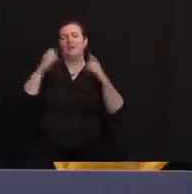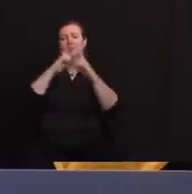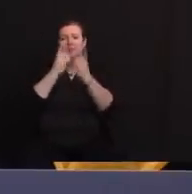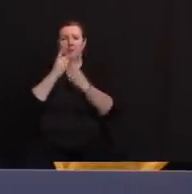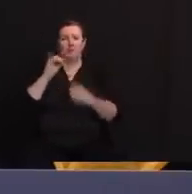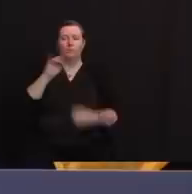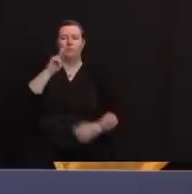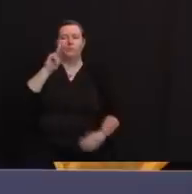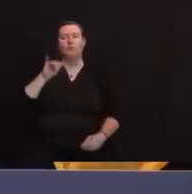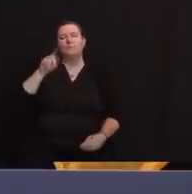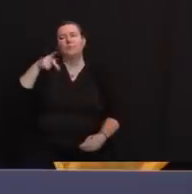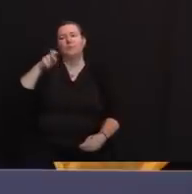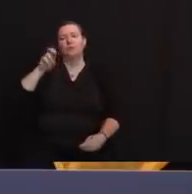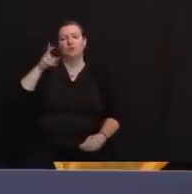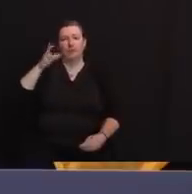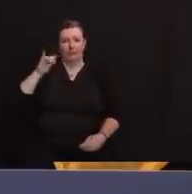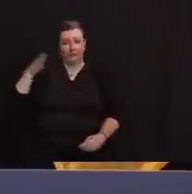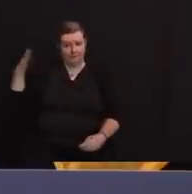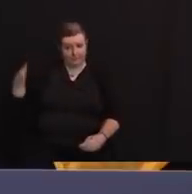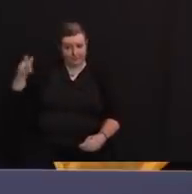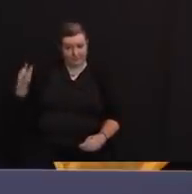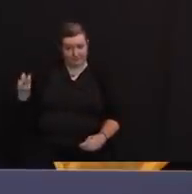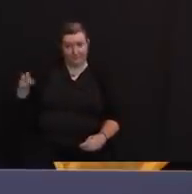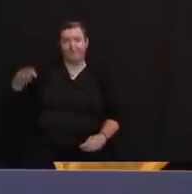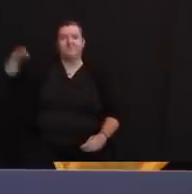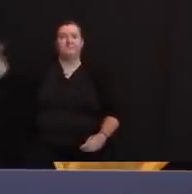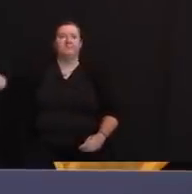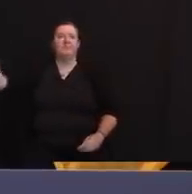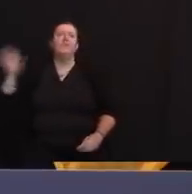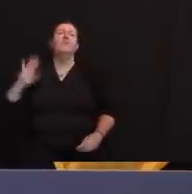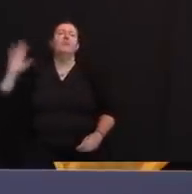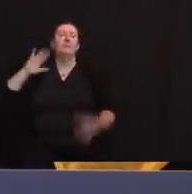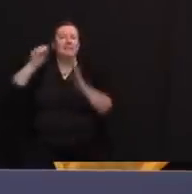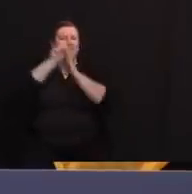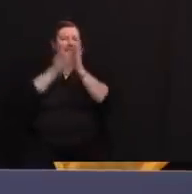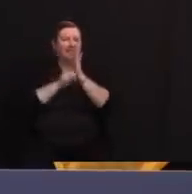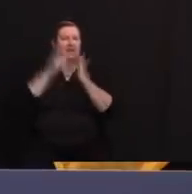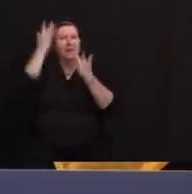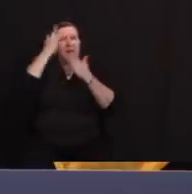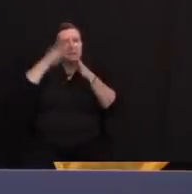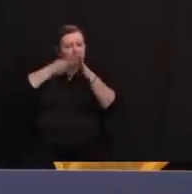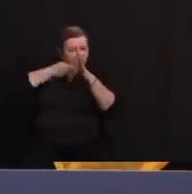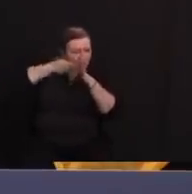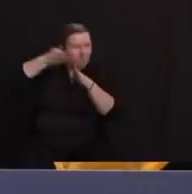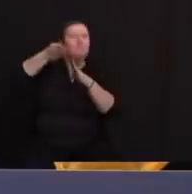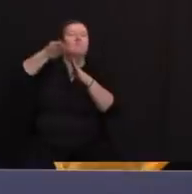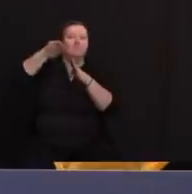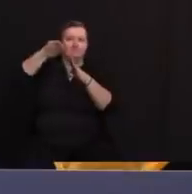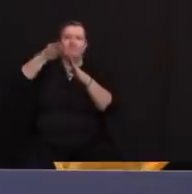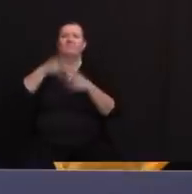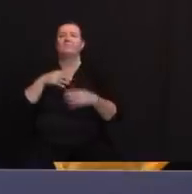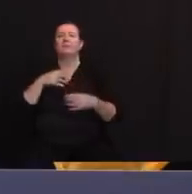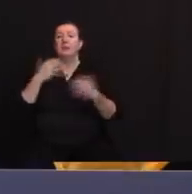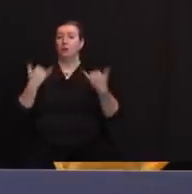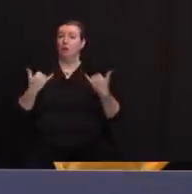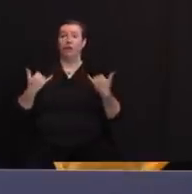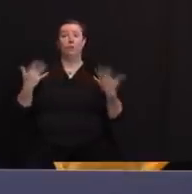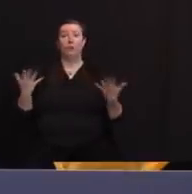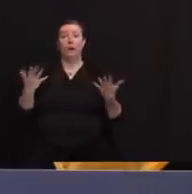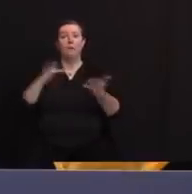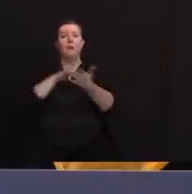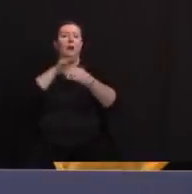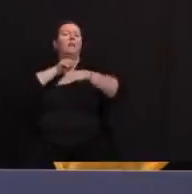Persichilli. To her right, former state epidemiologist and our current COVID-19 response medical